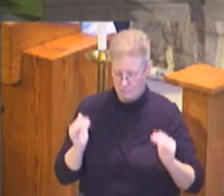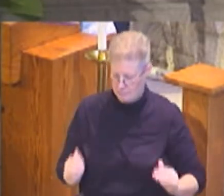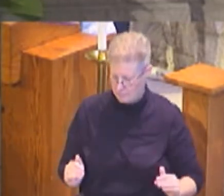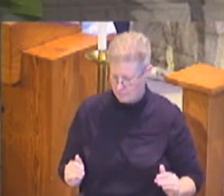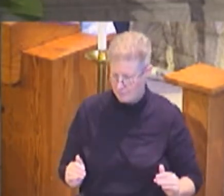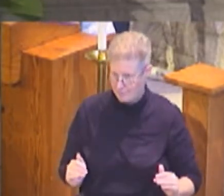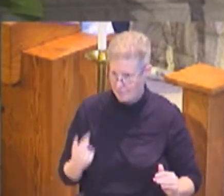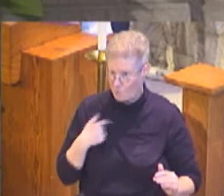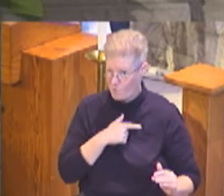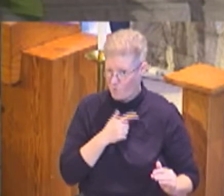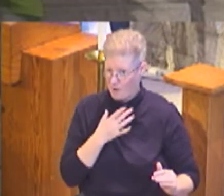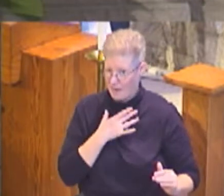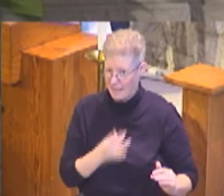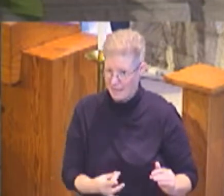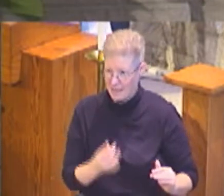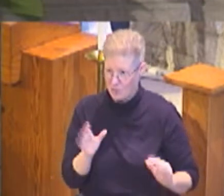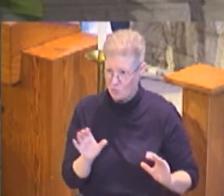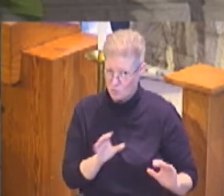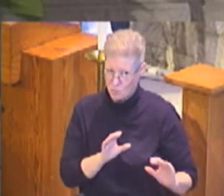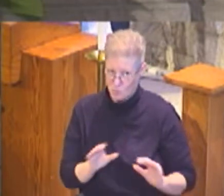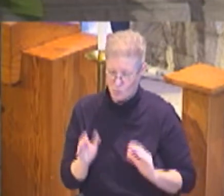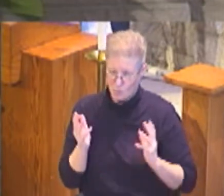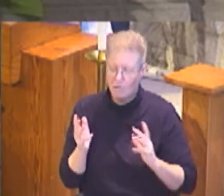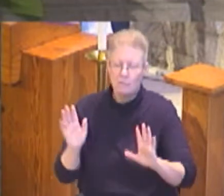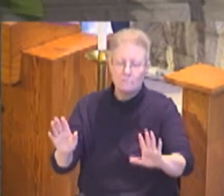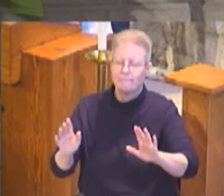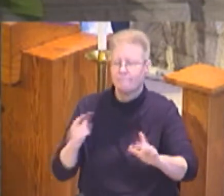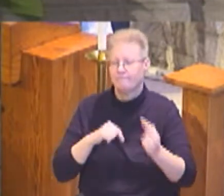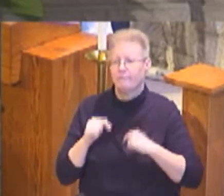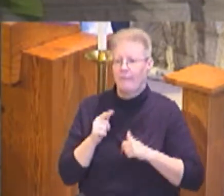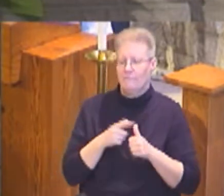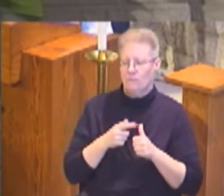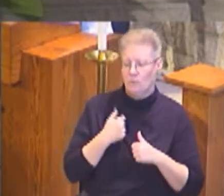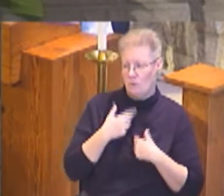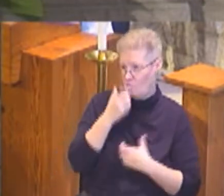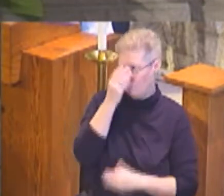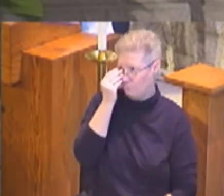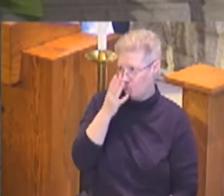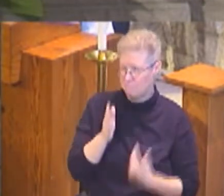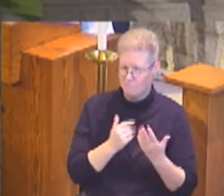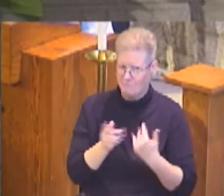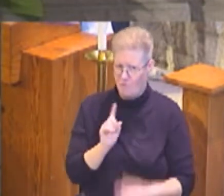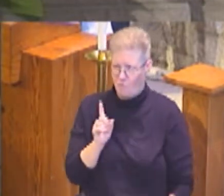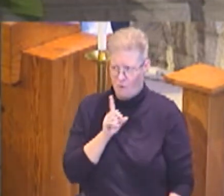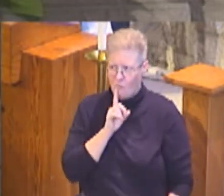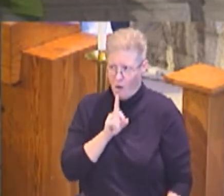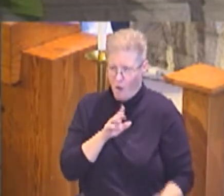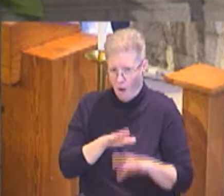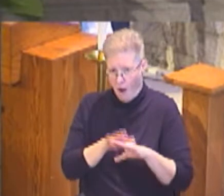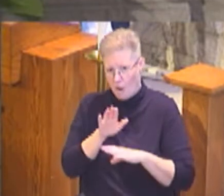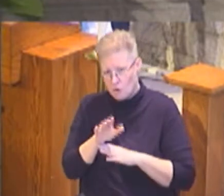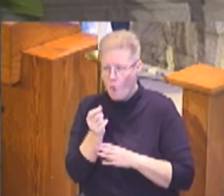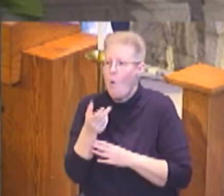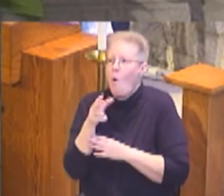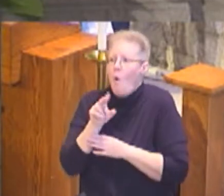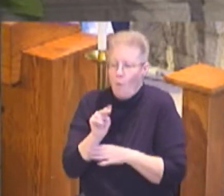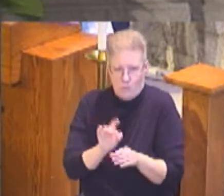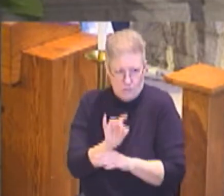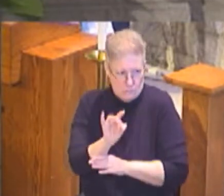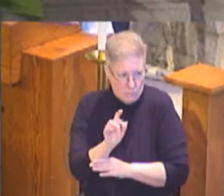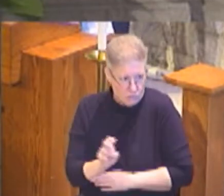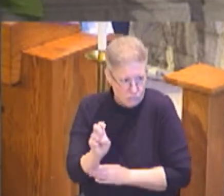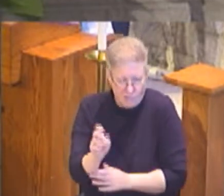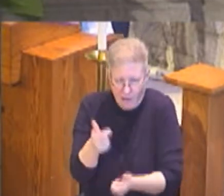to do, well, first of all, I want to tell you that, you know, no matter where you are on your spiritual journey, you are welcome